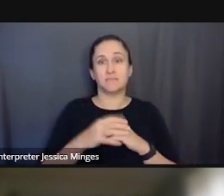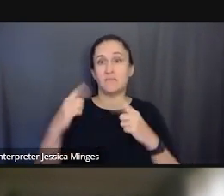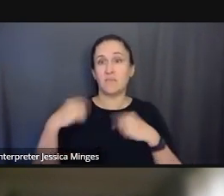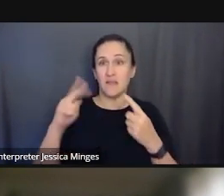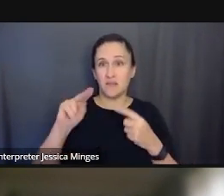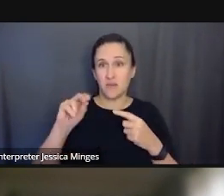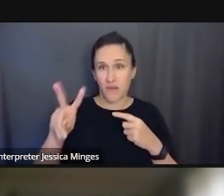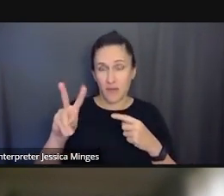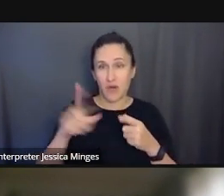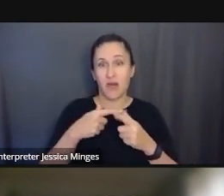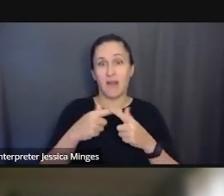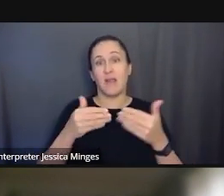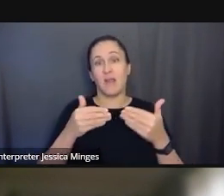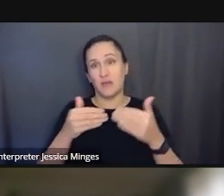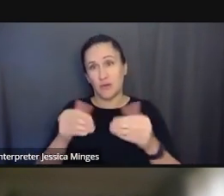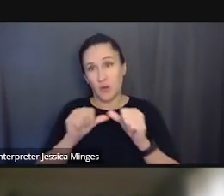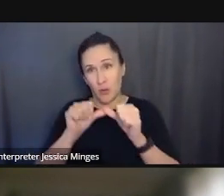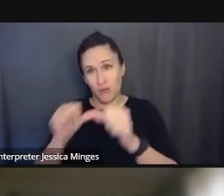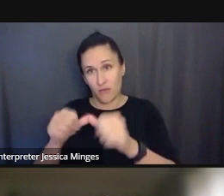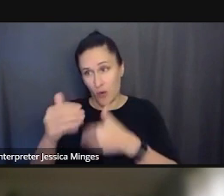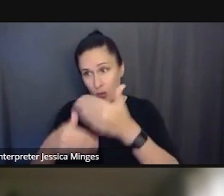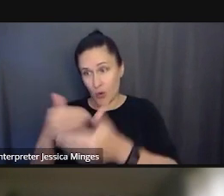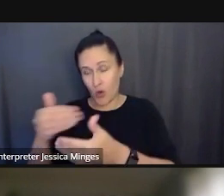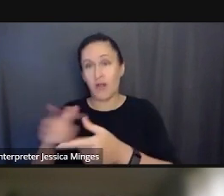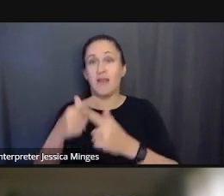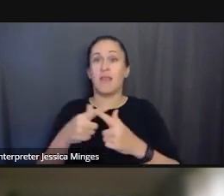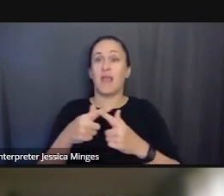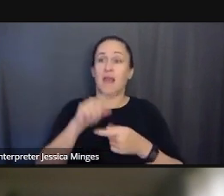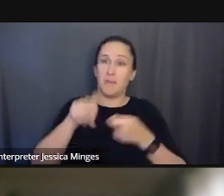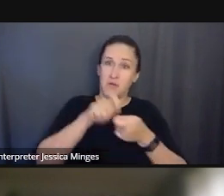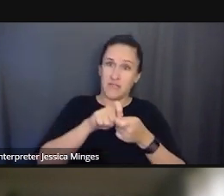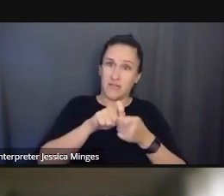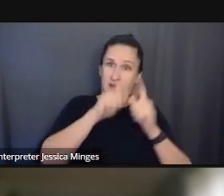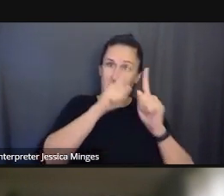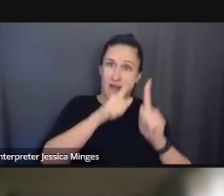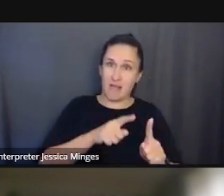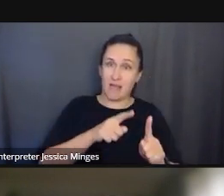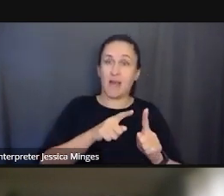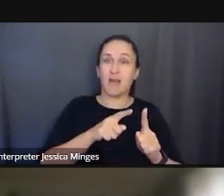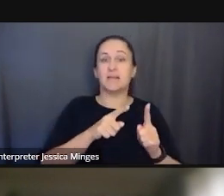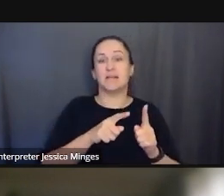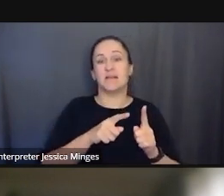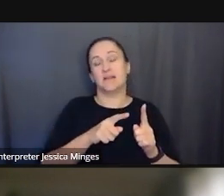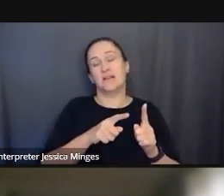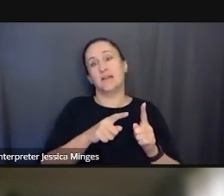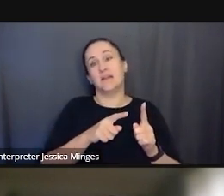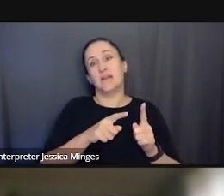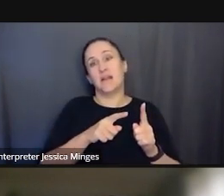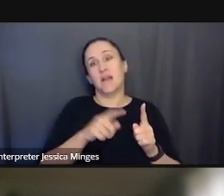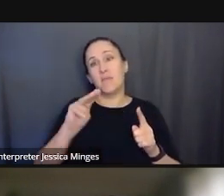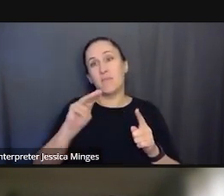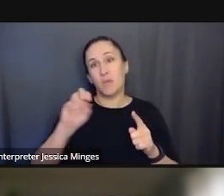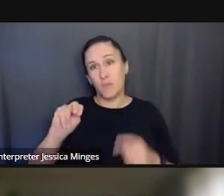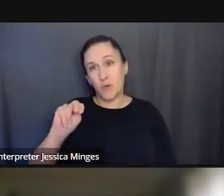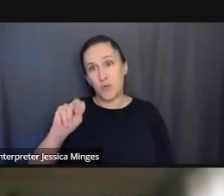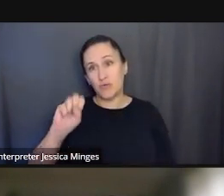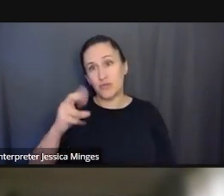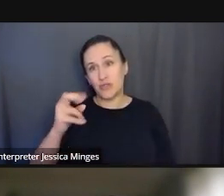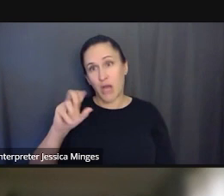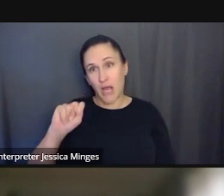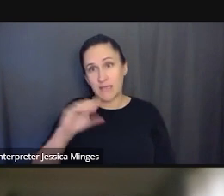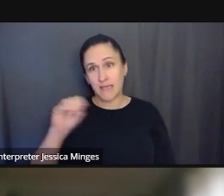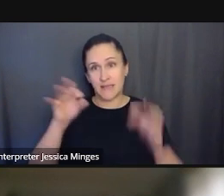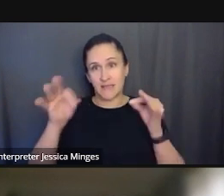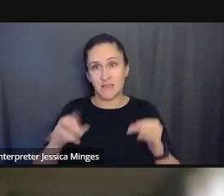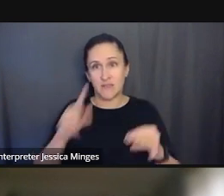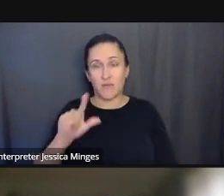and going forward, and in particular highlighting things like the moonshot and the definition of VLA